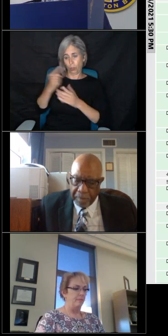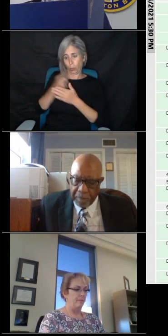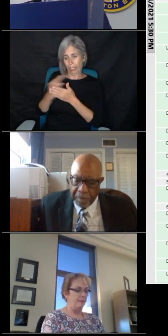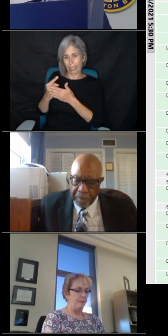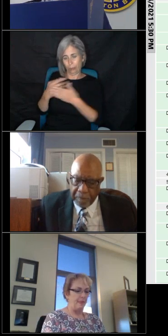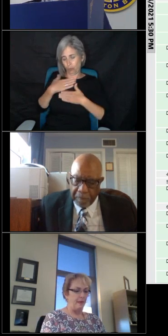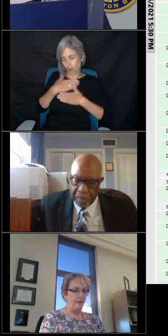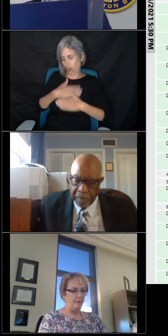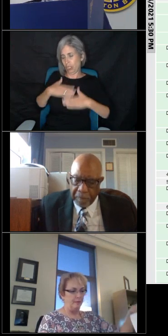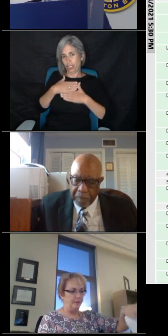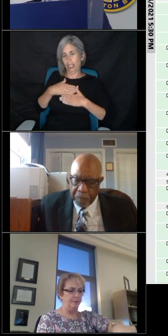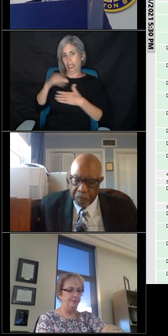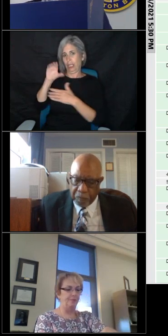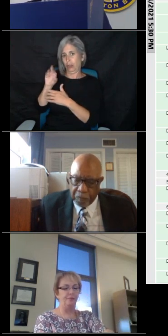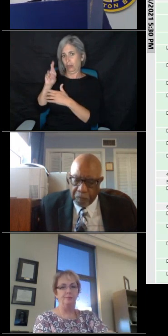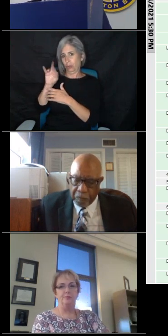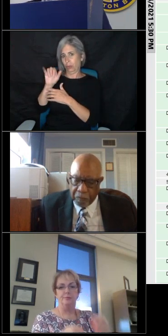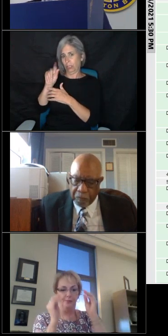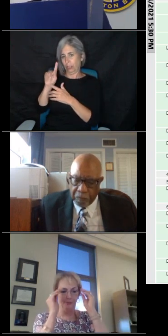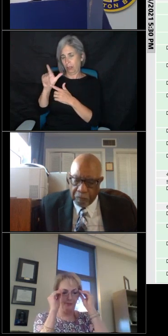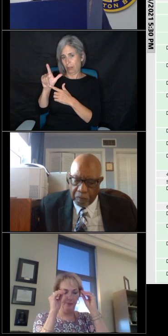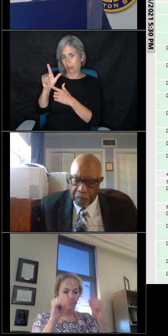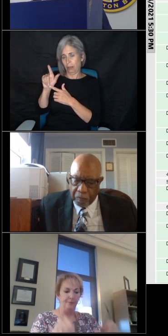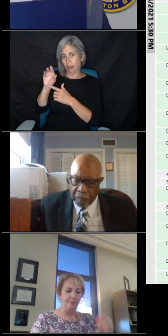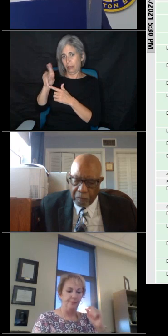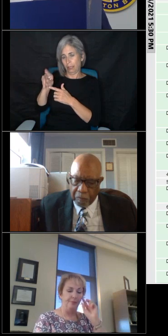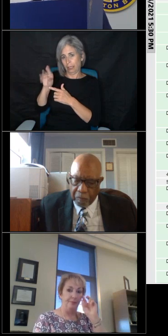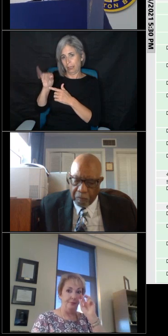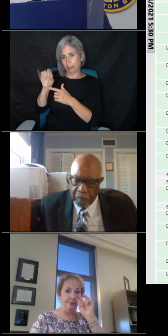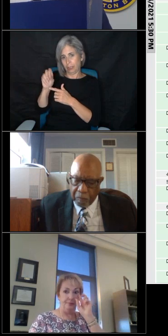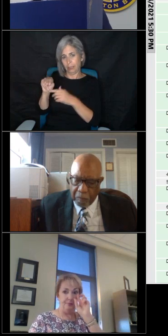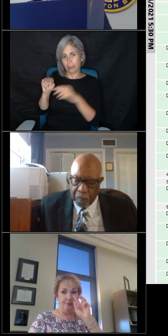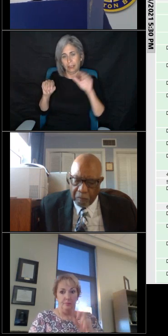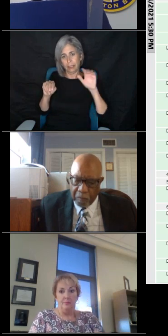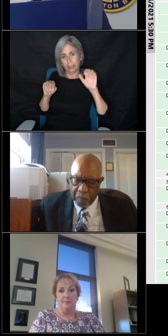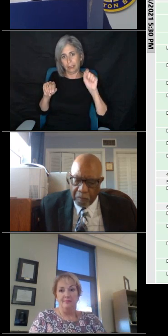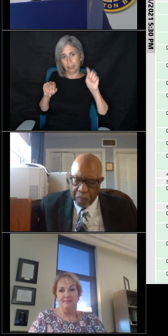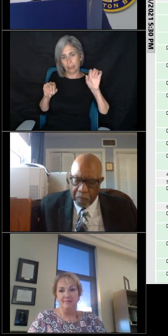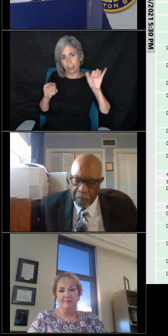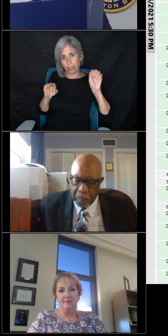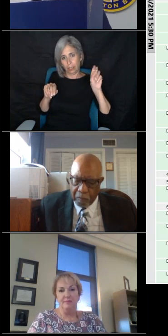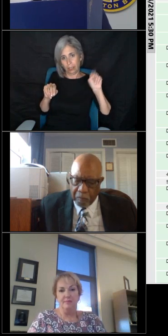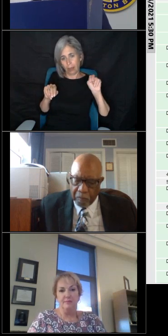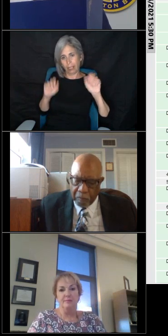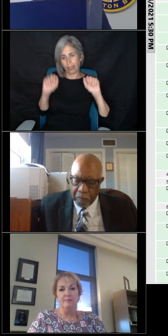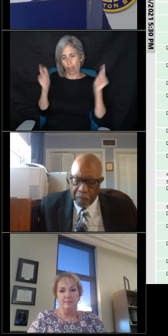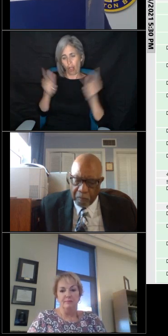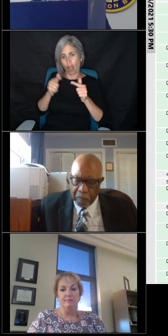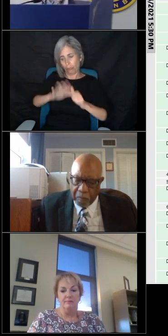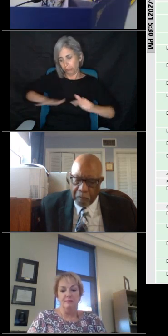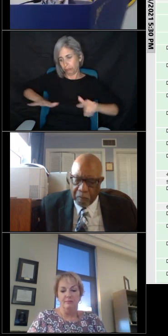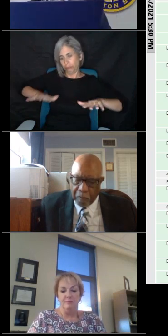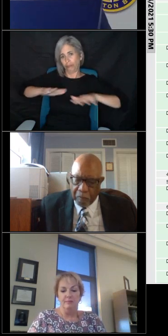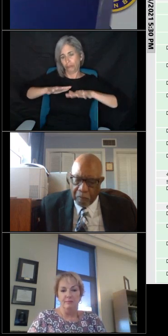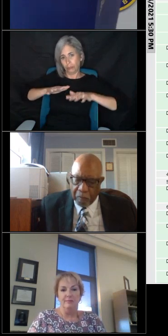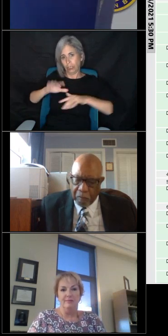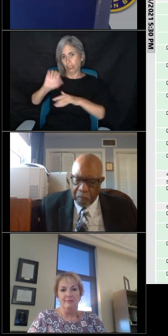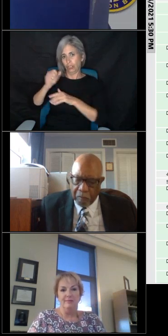City Clerk, Crystal Gibson, Deputy City Clerk, Tammy Stancione, and to all municipal clerks,